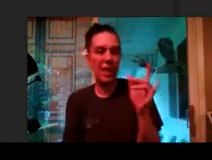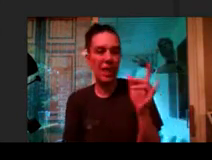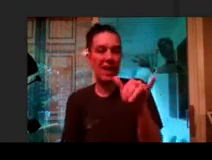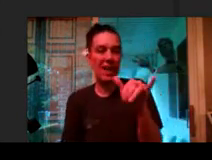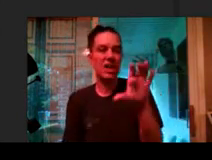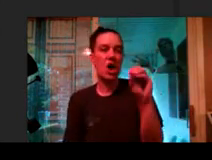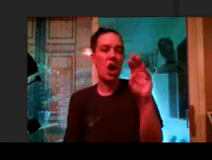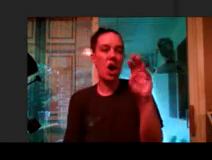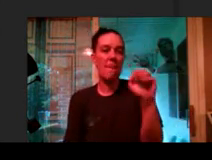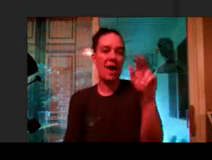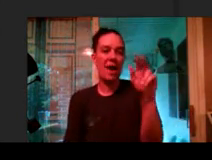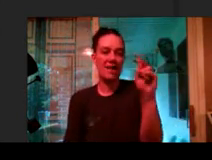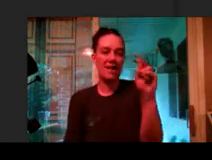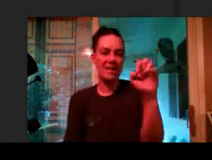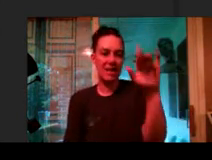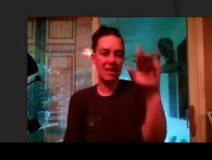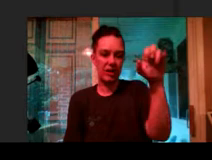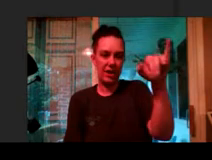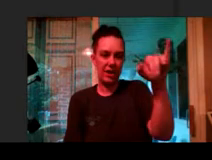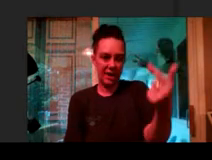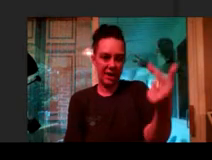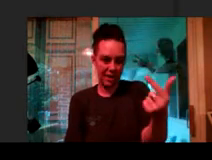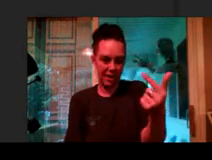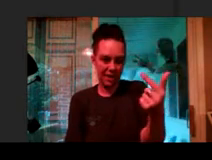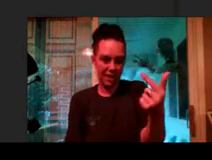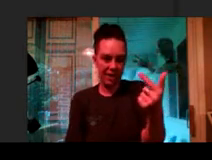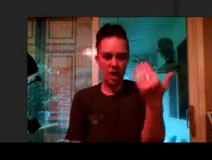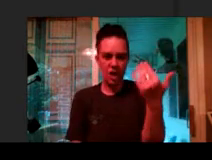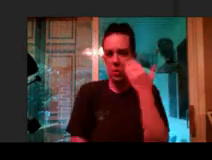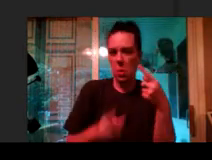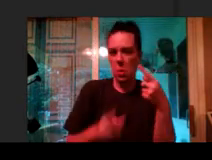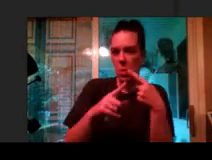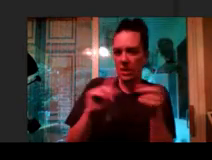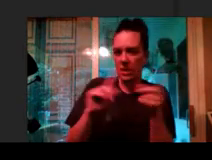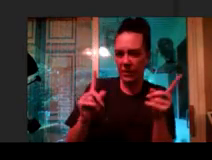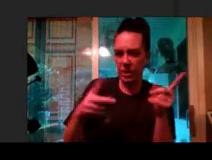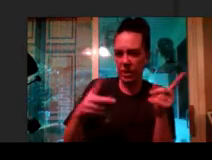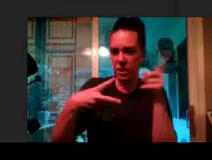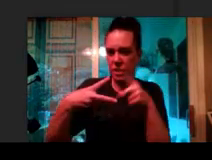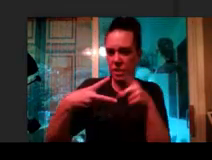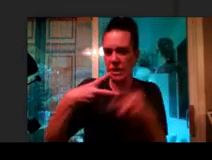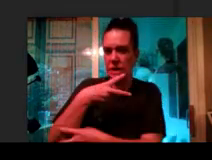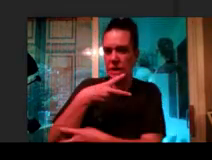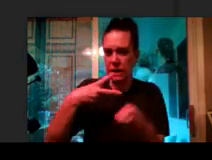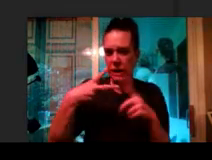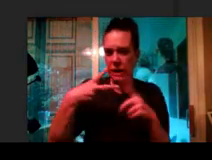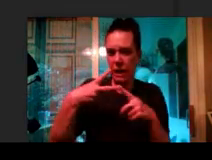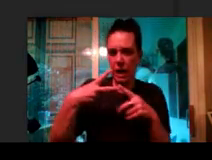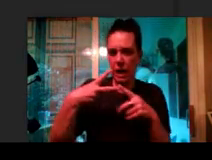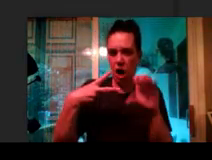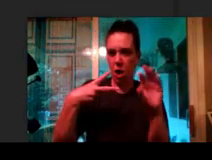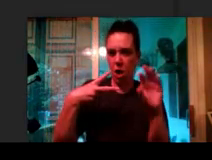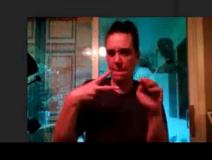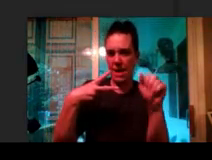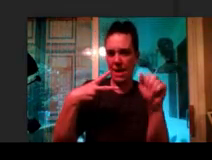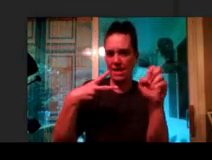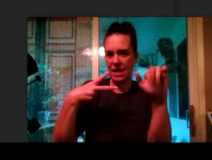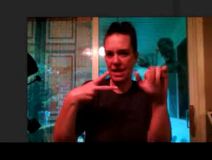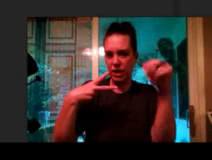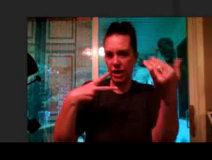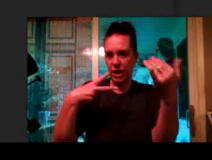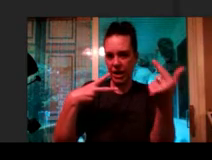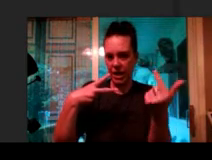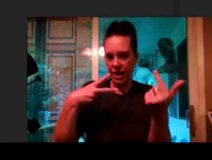commandeering. Do you know the difference between commandeering and stealing? When the